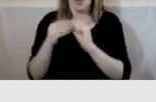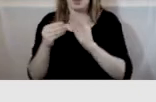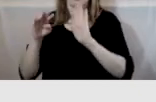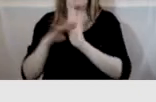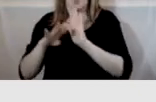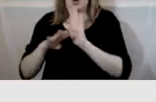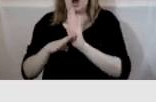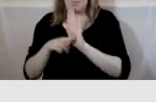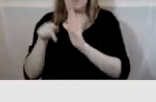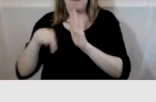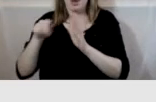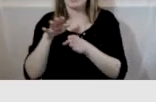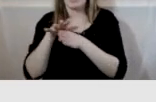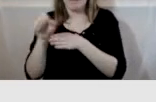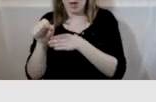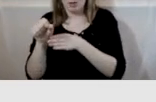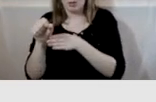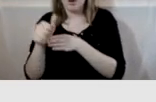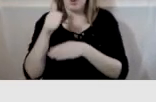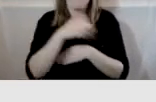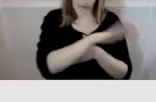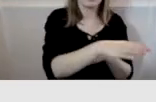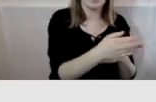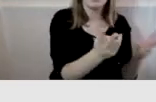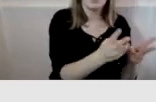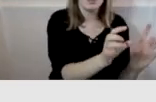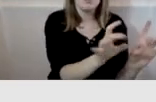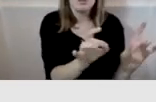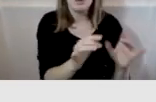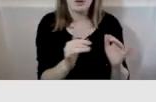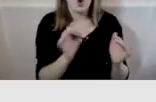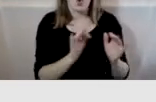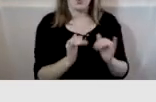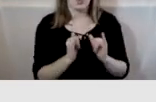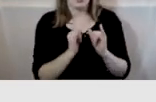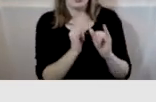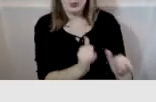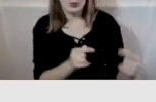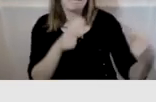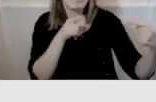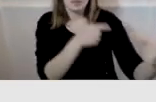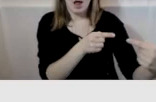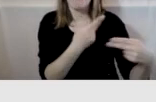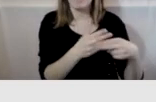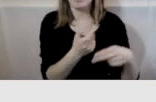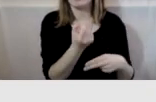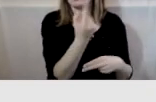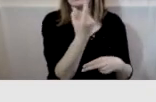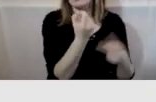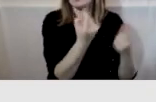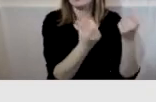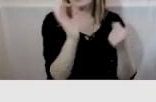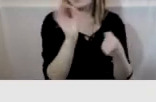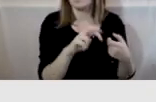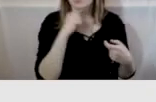ir konkrečiai pritaikymas įvairių poreikių mokiniams yra sudėtingas, problematiškas.